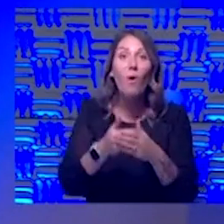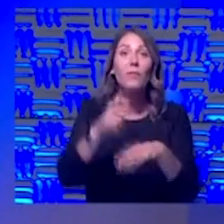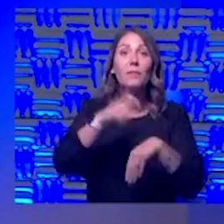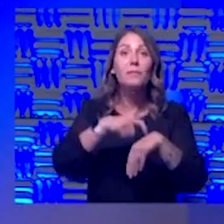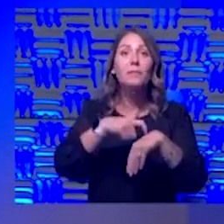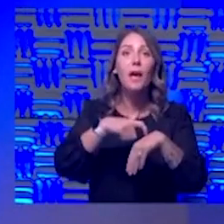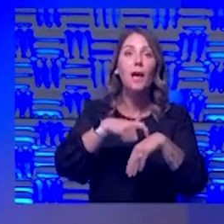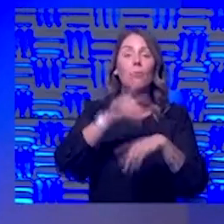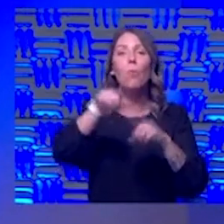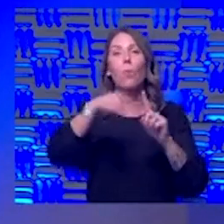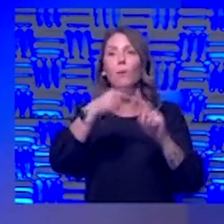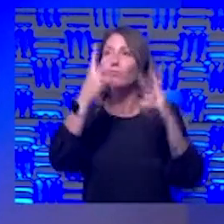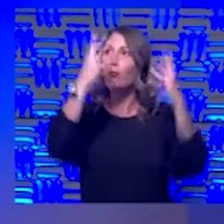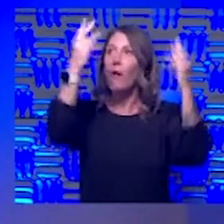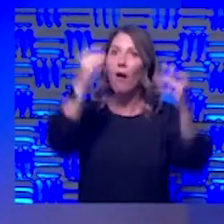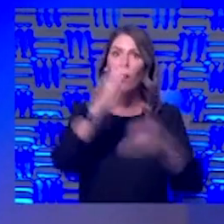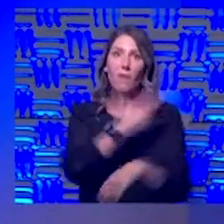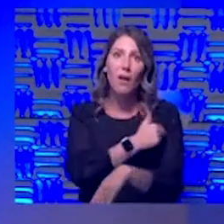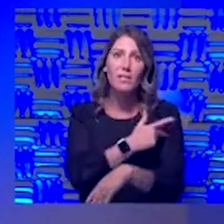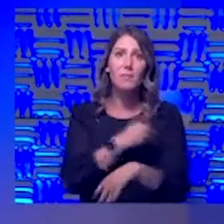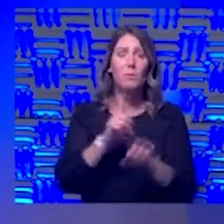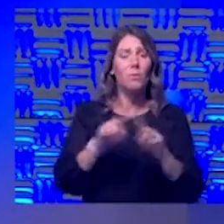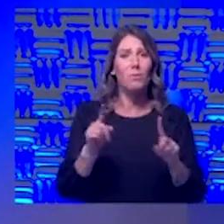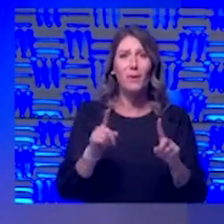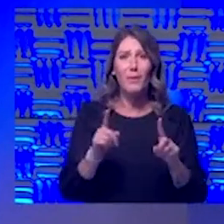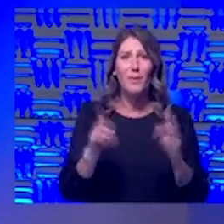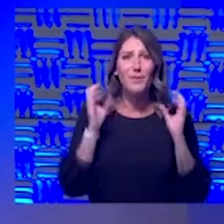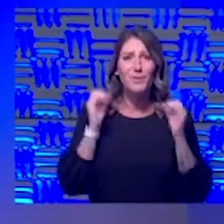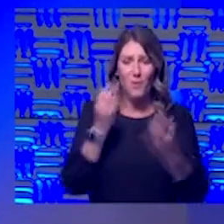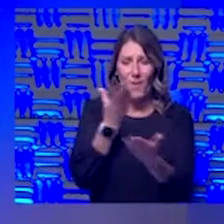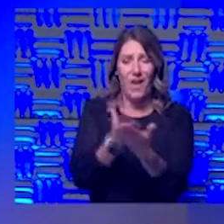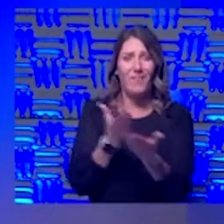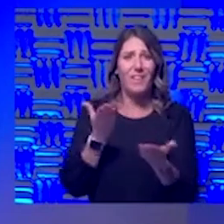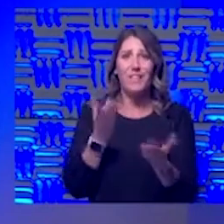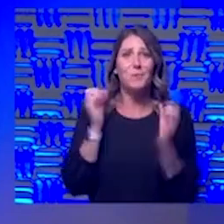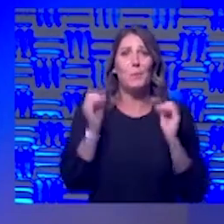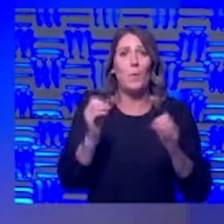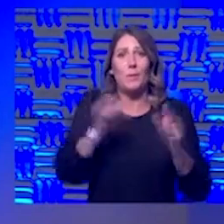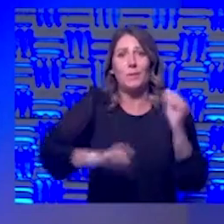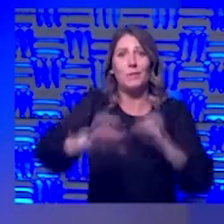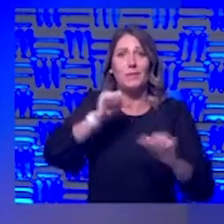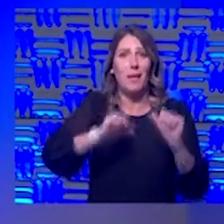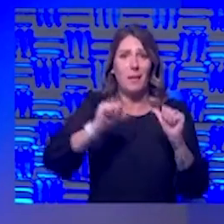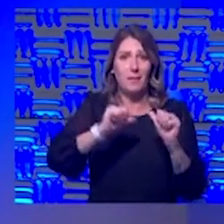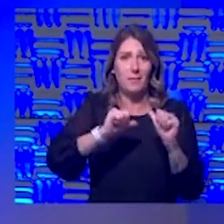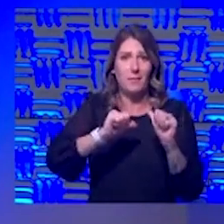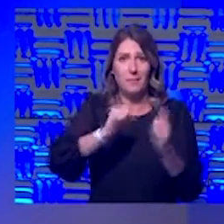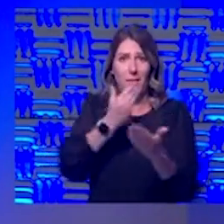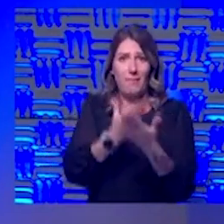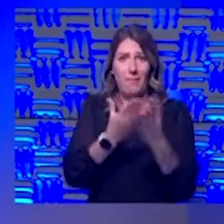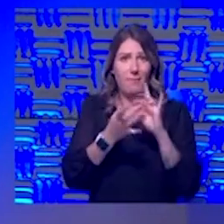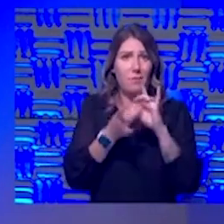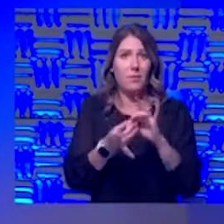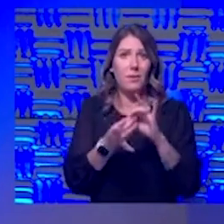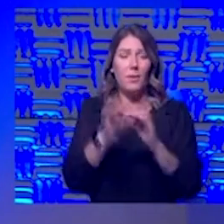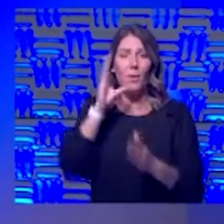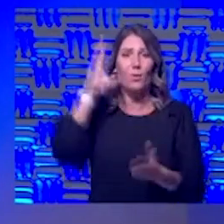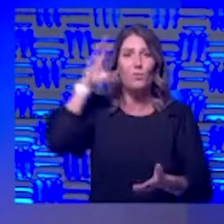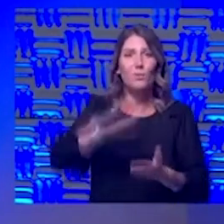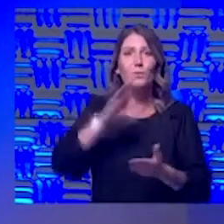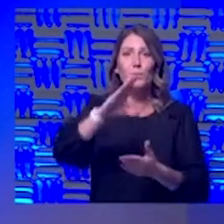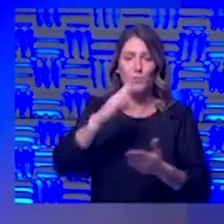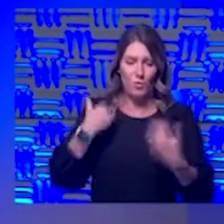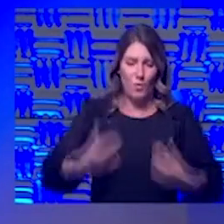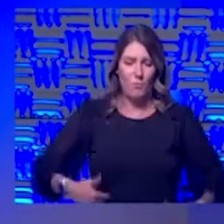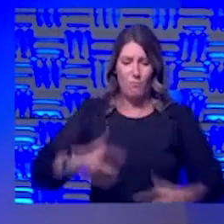setting or something like that. But there is no evidence, there's no science behind that it will reduce your immune system. Same with